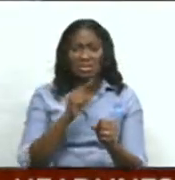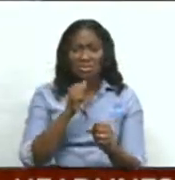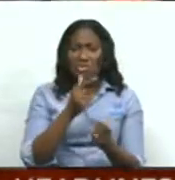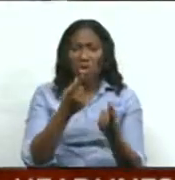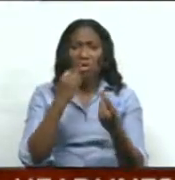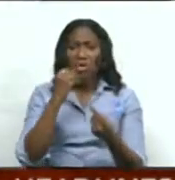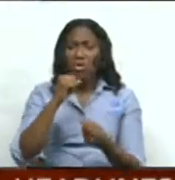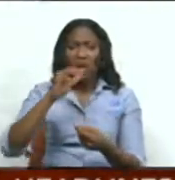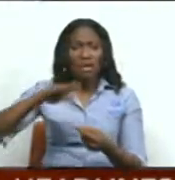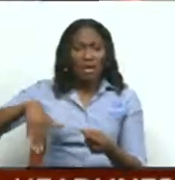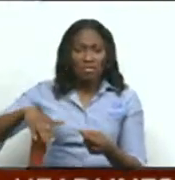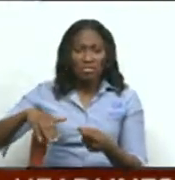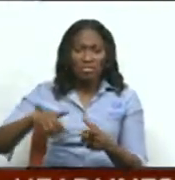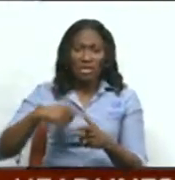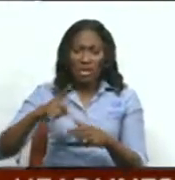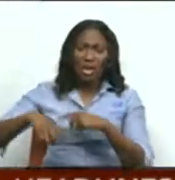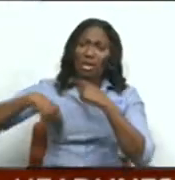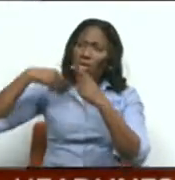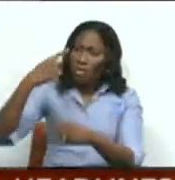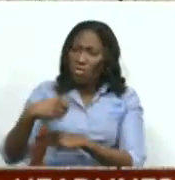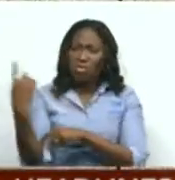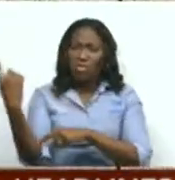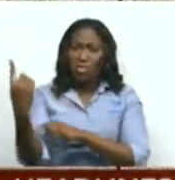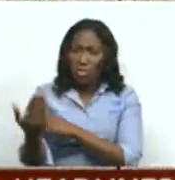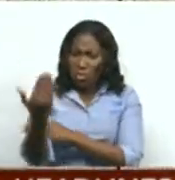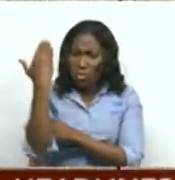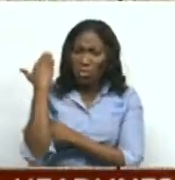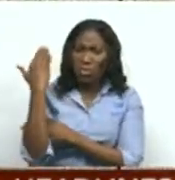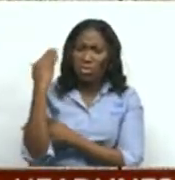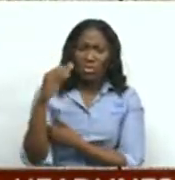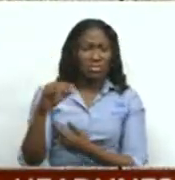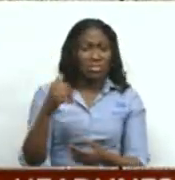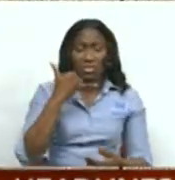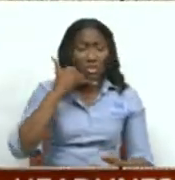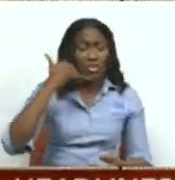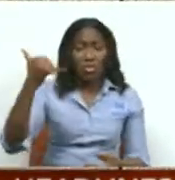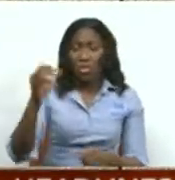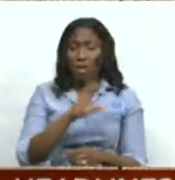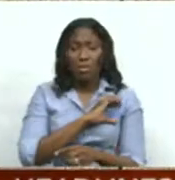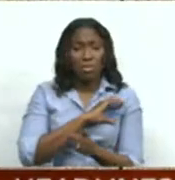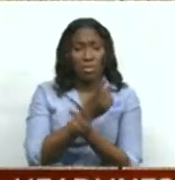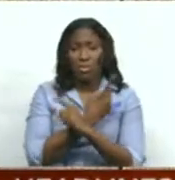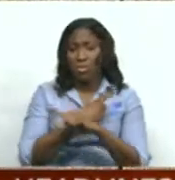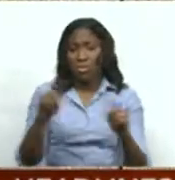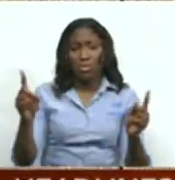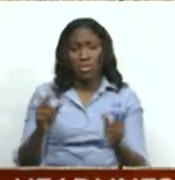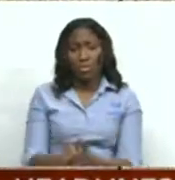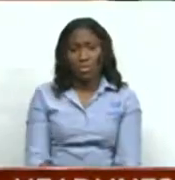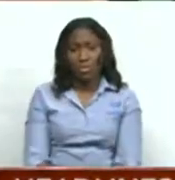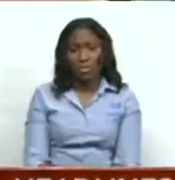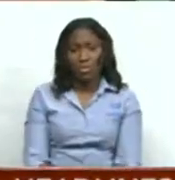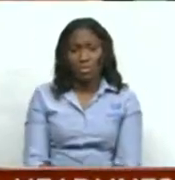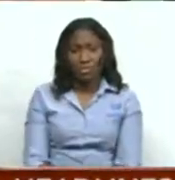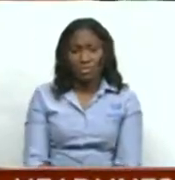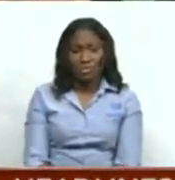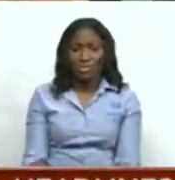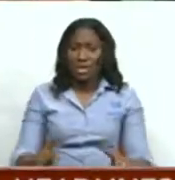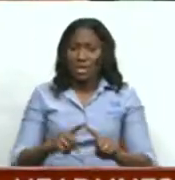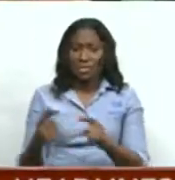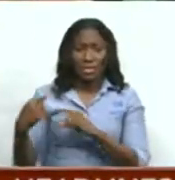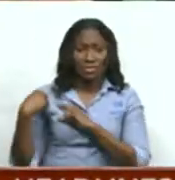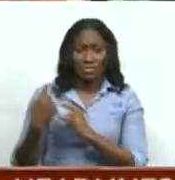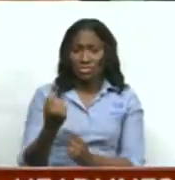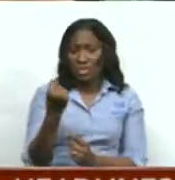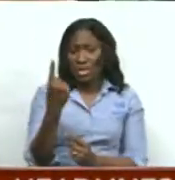night turned into day, Akisha's relatives wasted no time in making a police report to the West End Police Station. But it's been 11